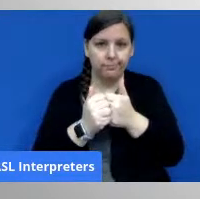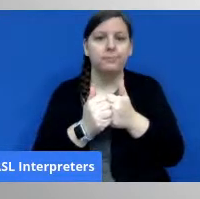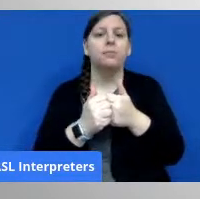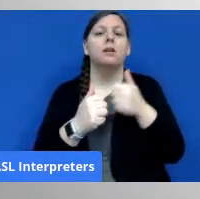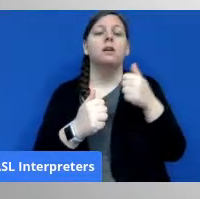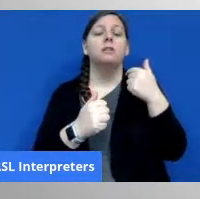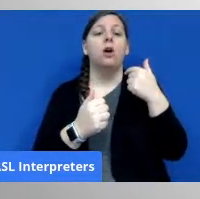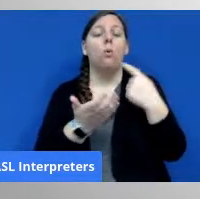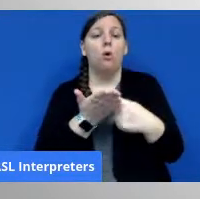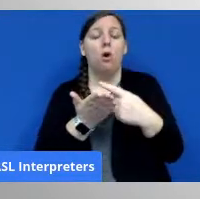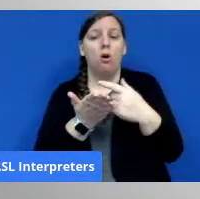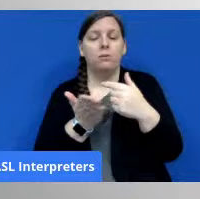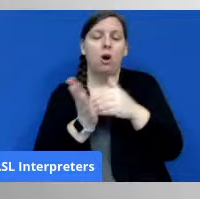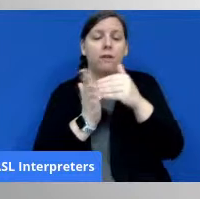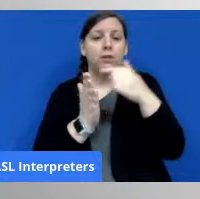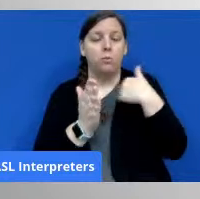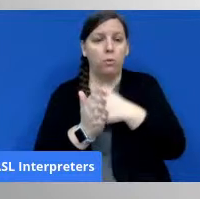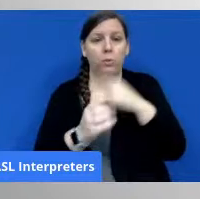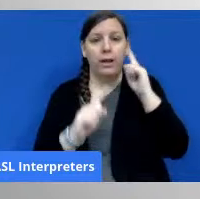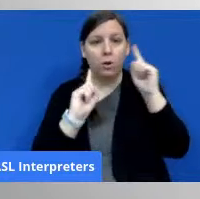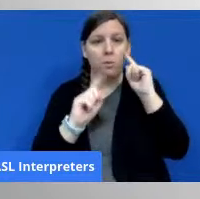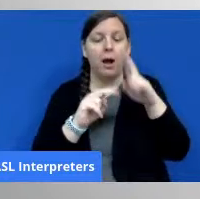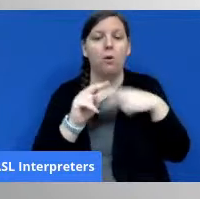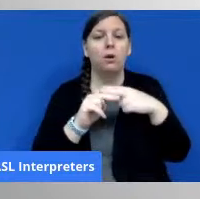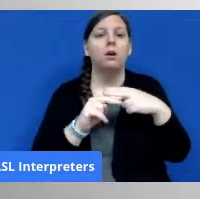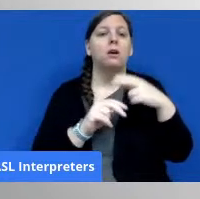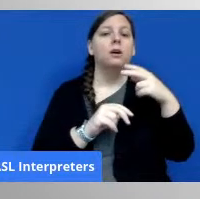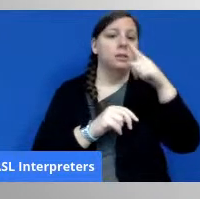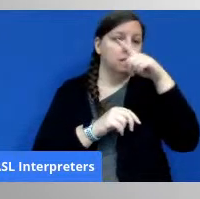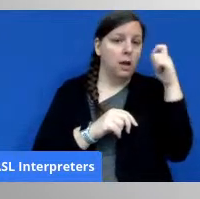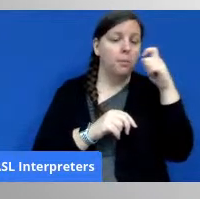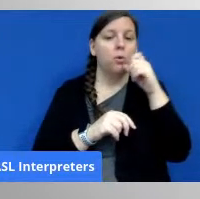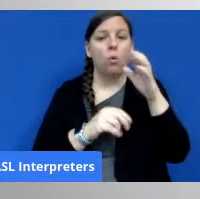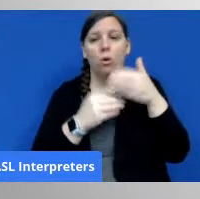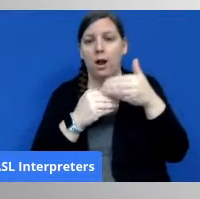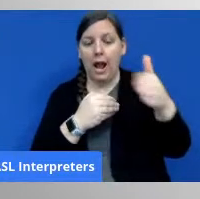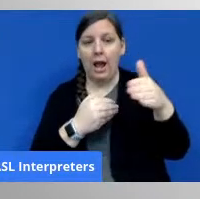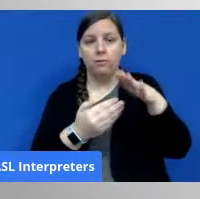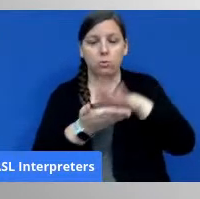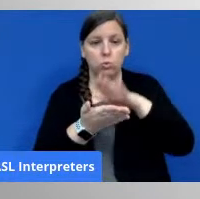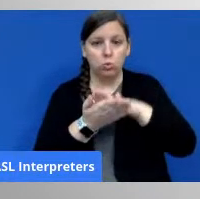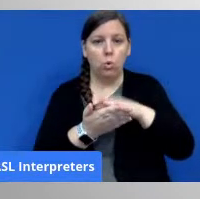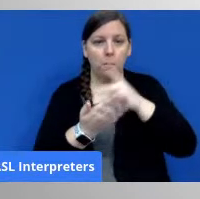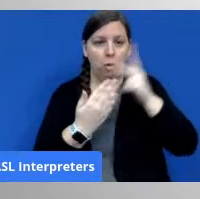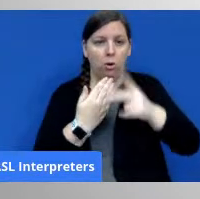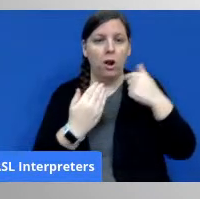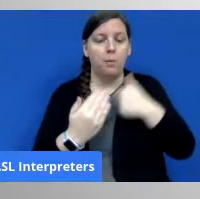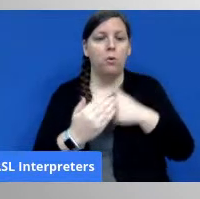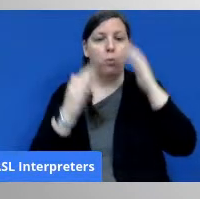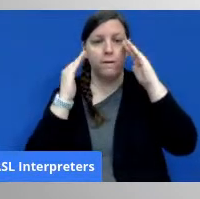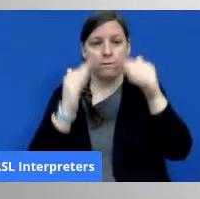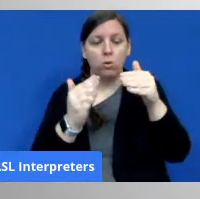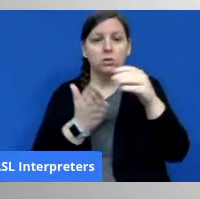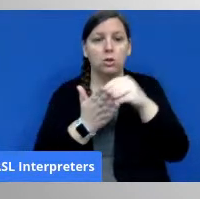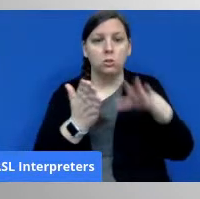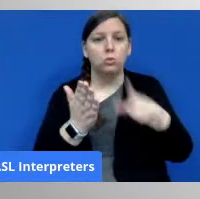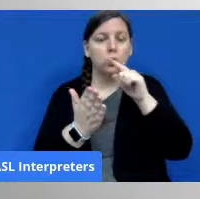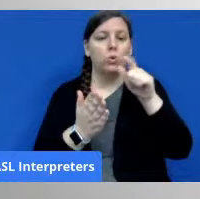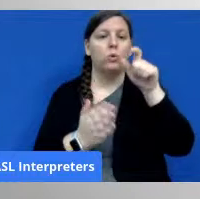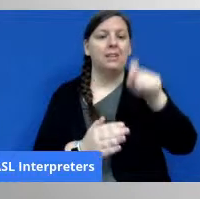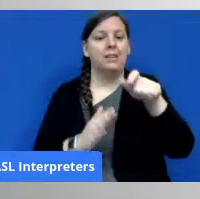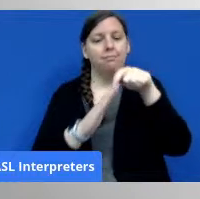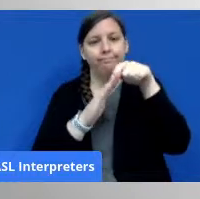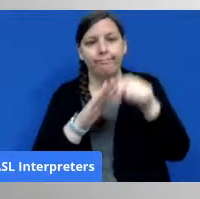school programs or after school tutoring programs, we focus on those students that need enrichment, but this also can be used